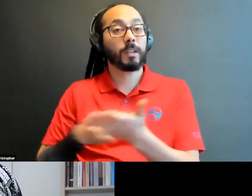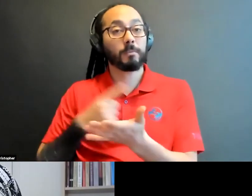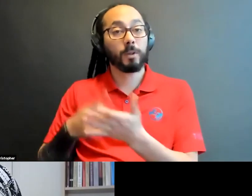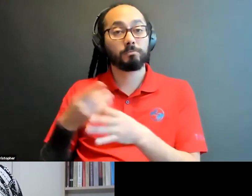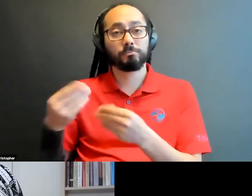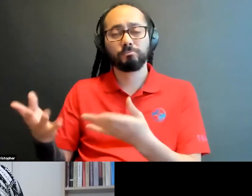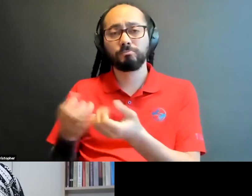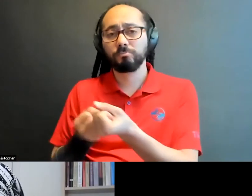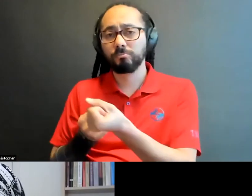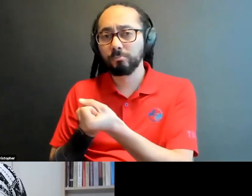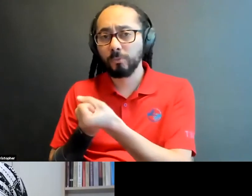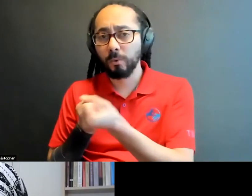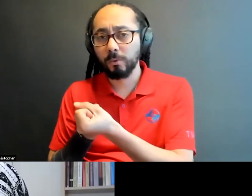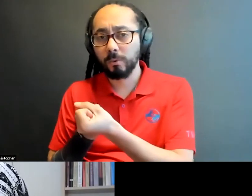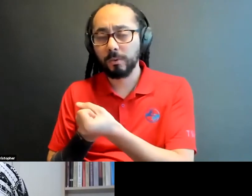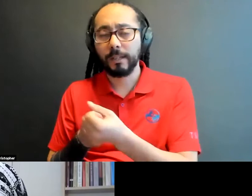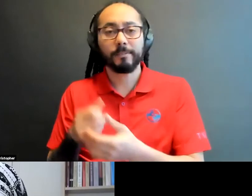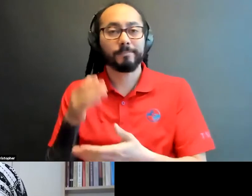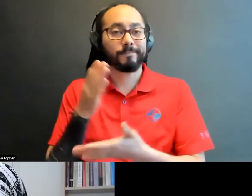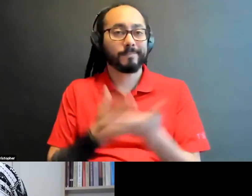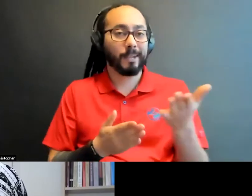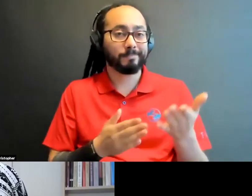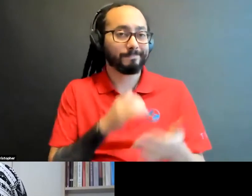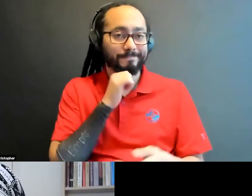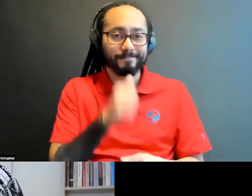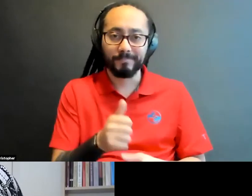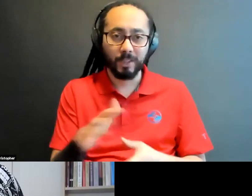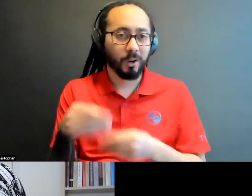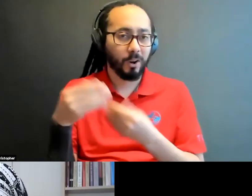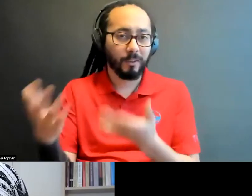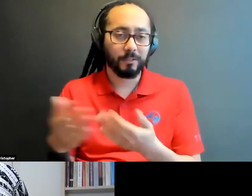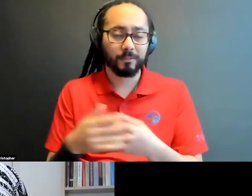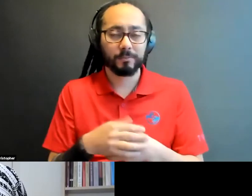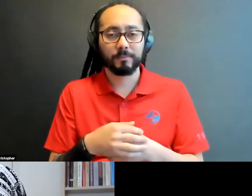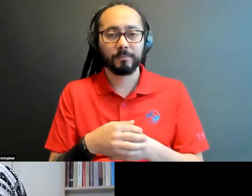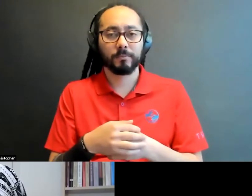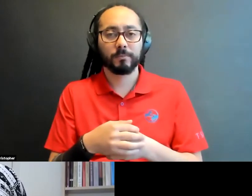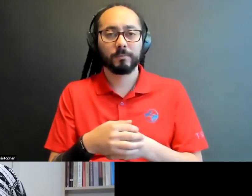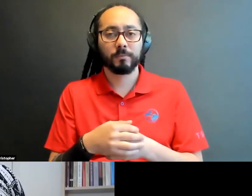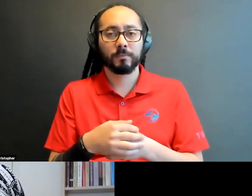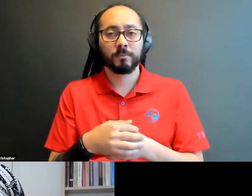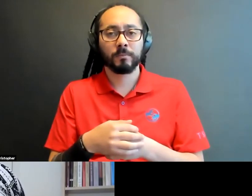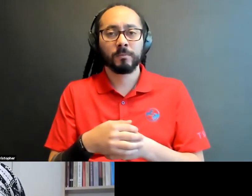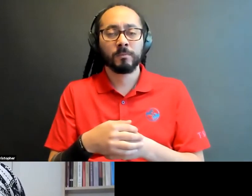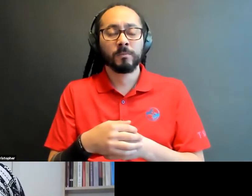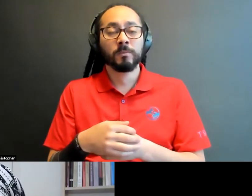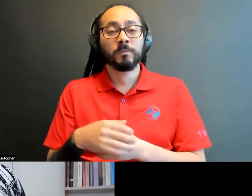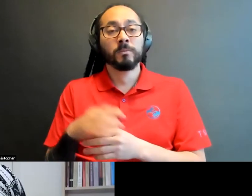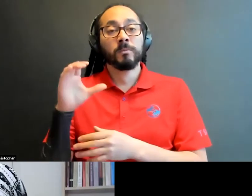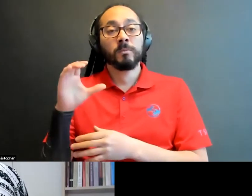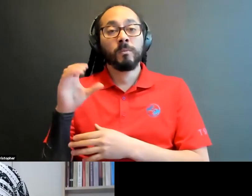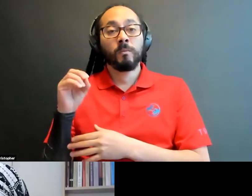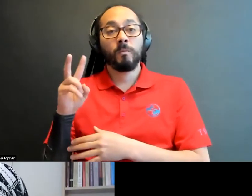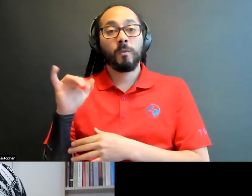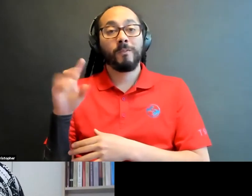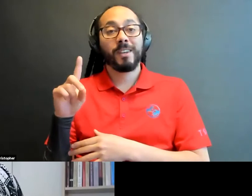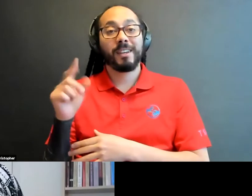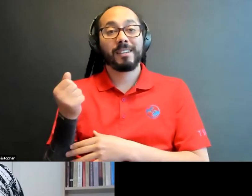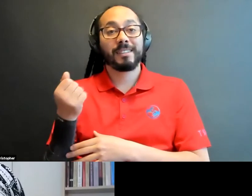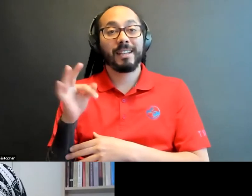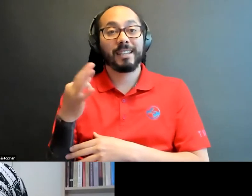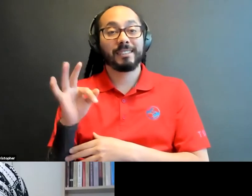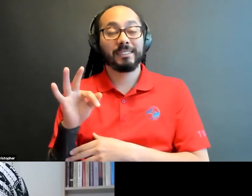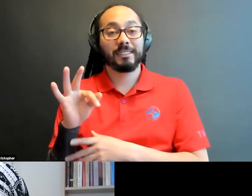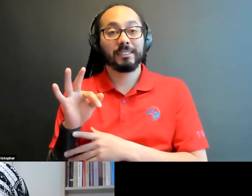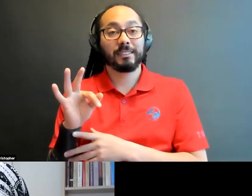and some of which have not. The COVID-19 pandemic has added yet another layer